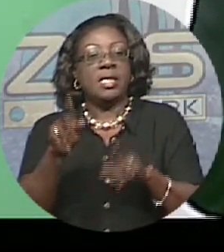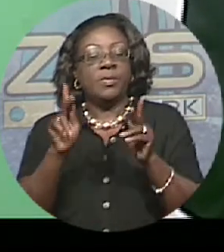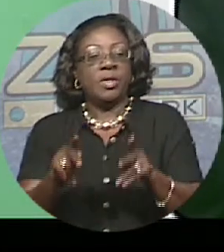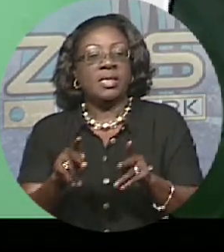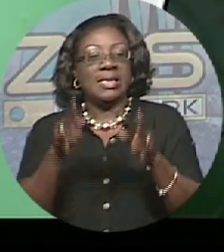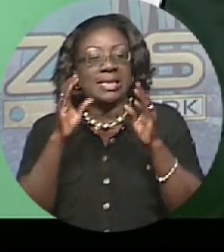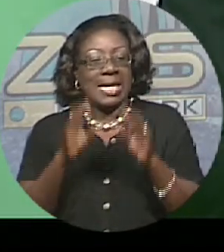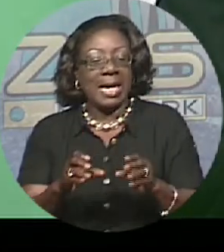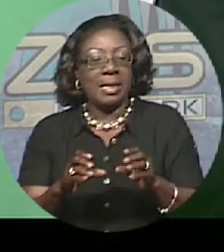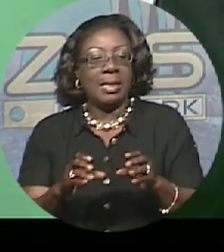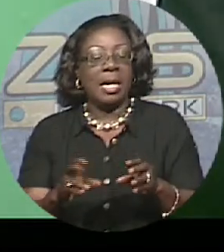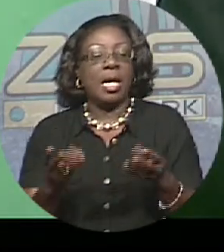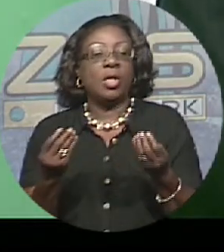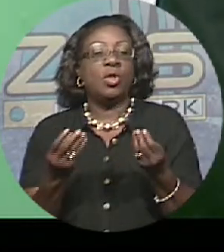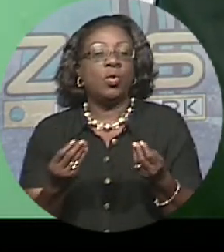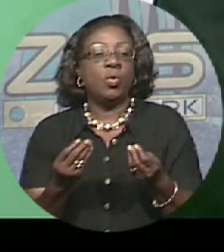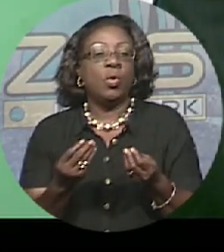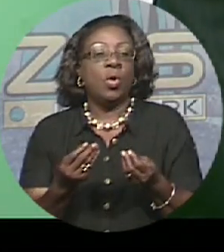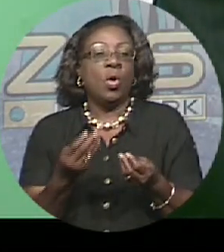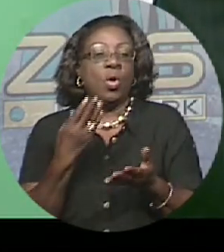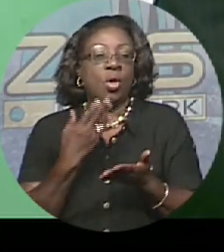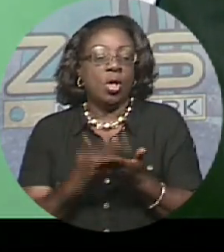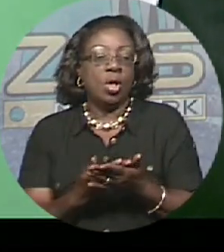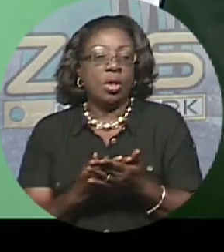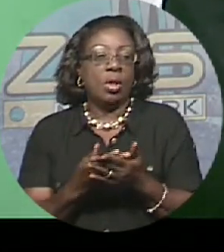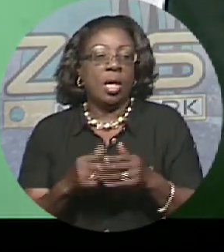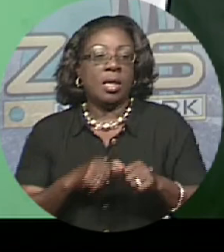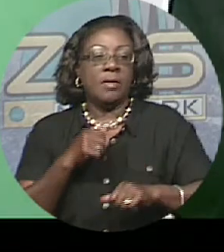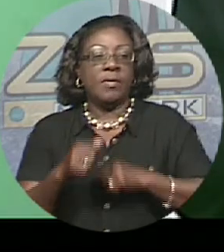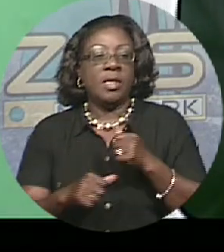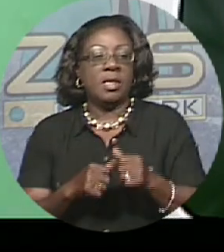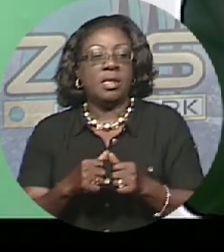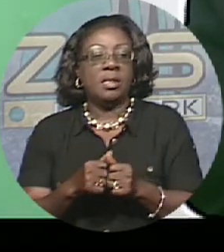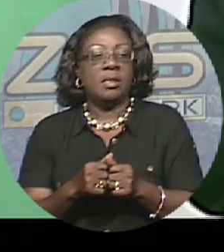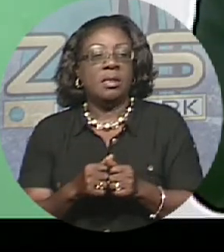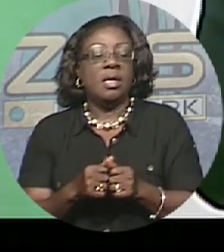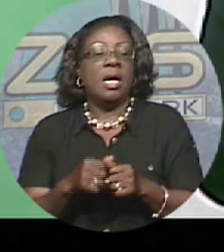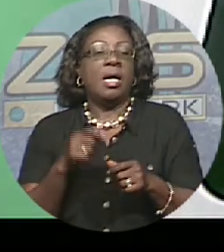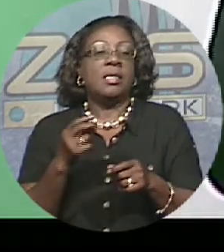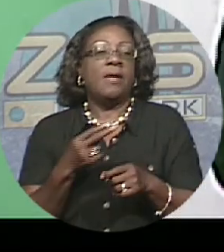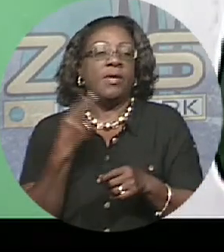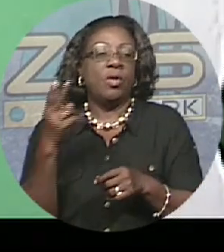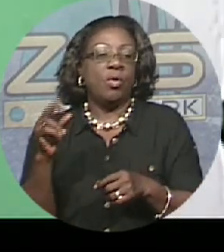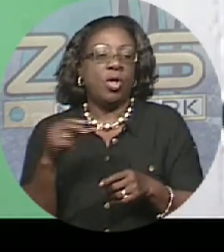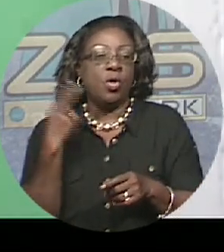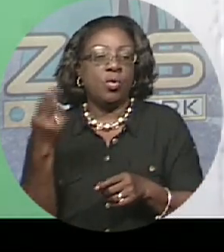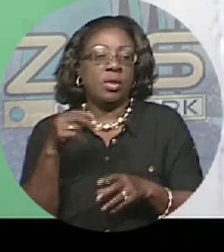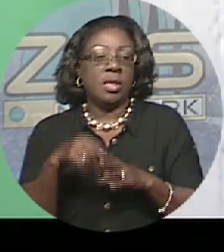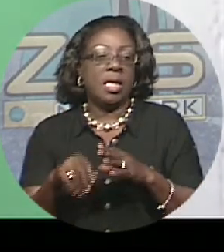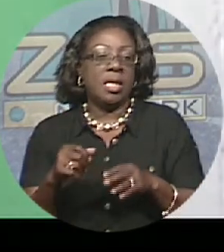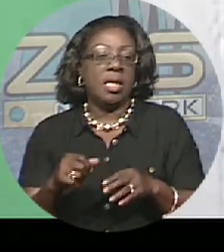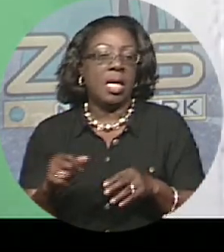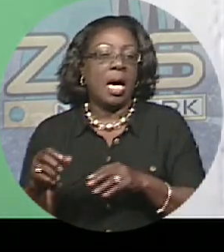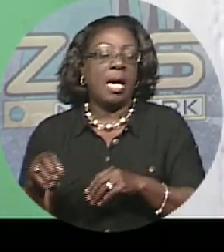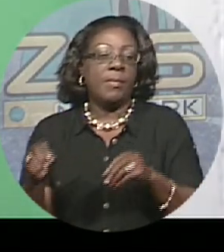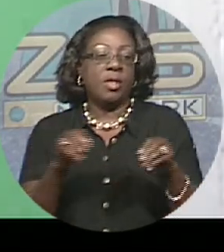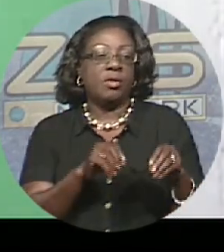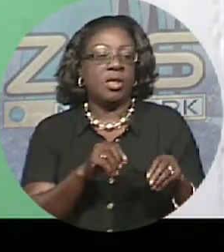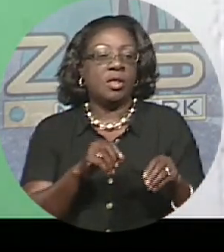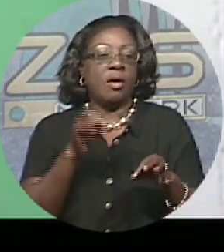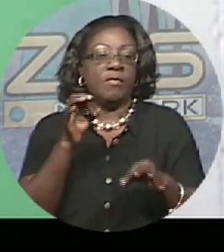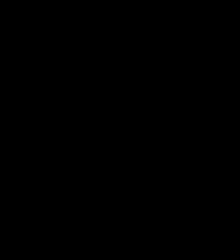valuable contributions and should not be automatically discounted as having no use in the administration of justice in this country.